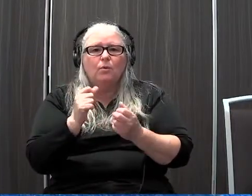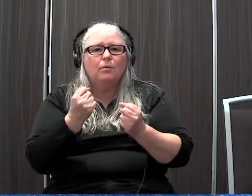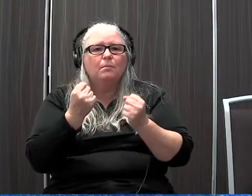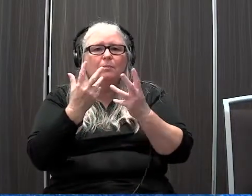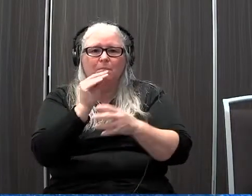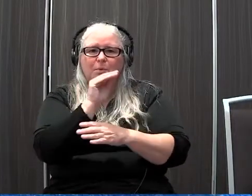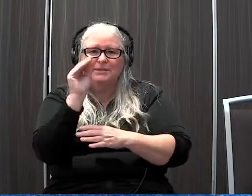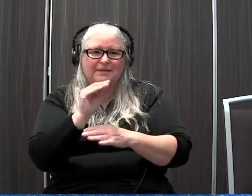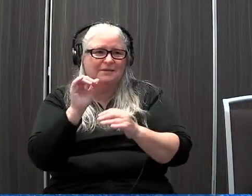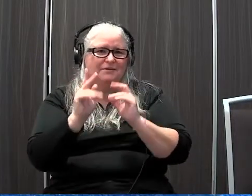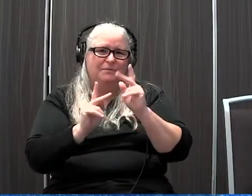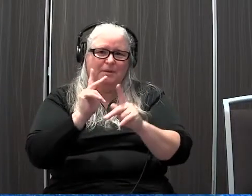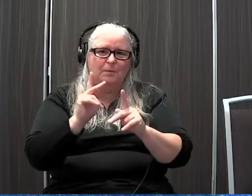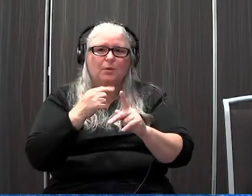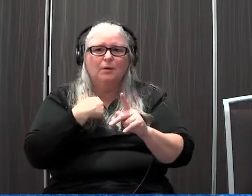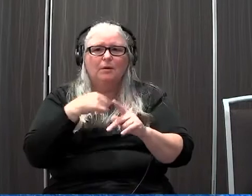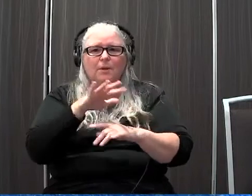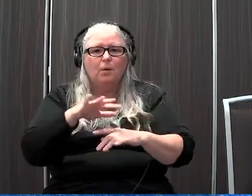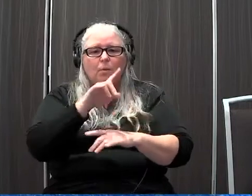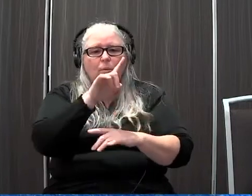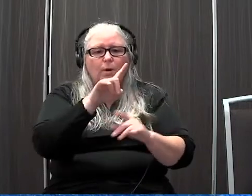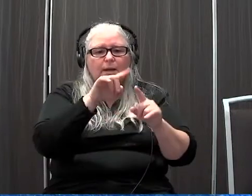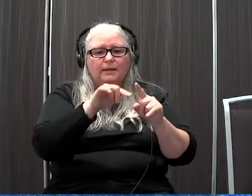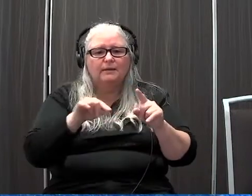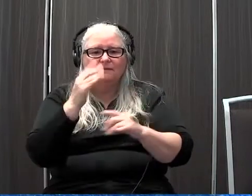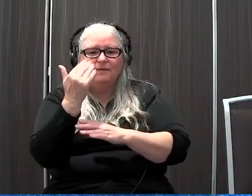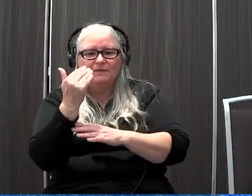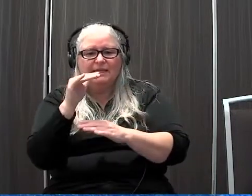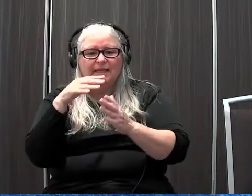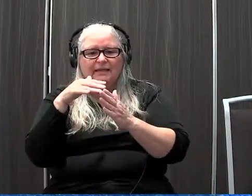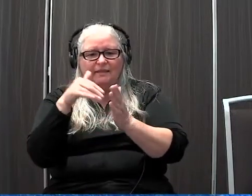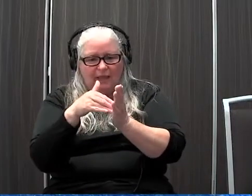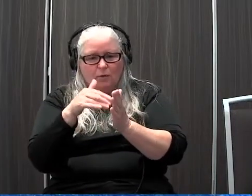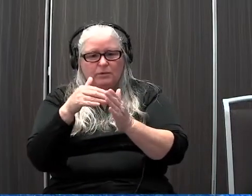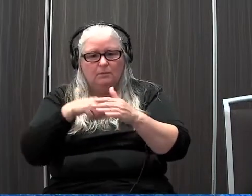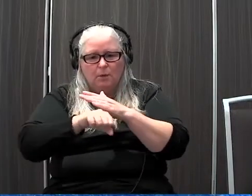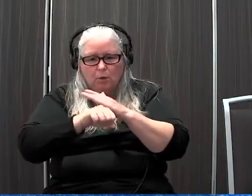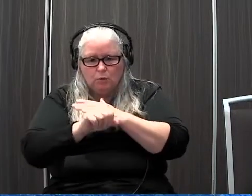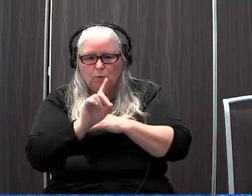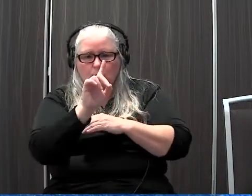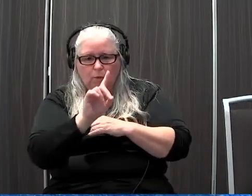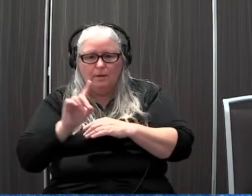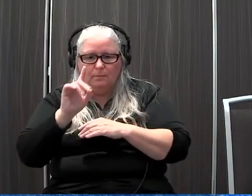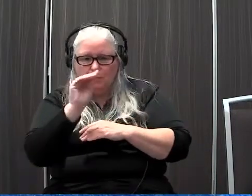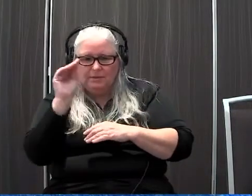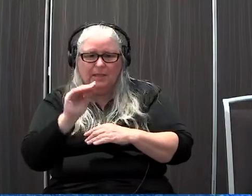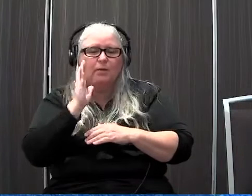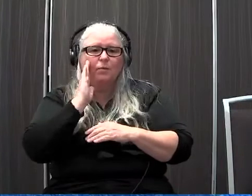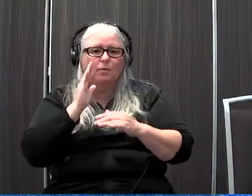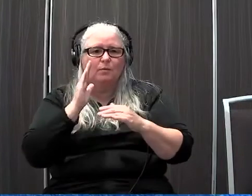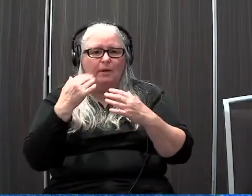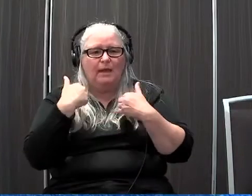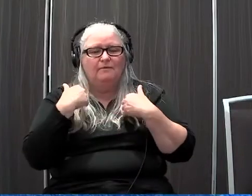in 15,000 births. So a lot of times when a student with charge starts at school, that's the first time that school team has